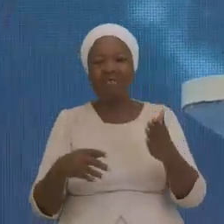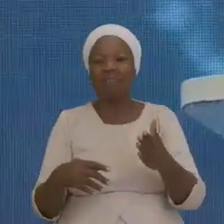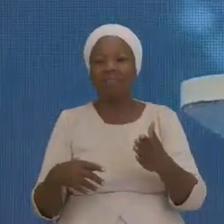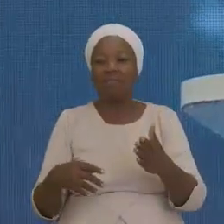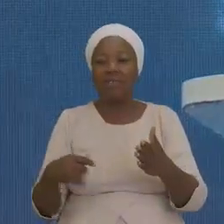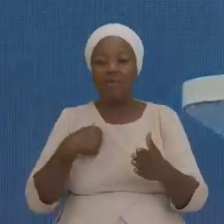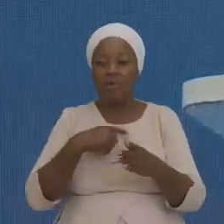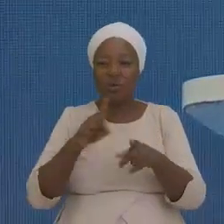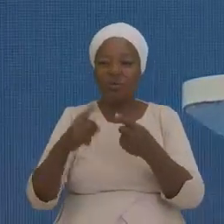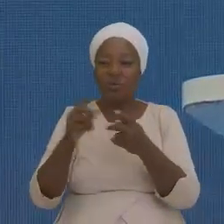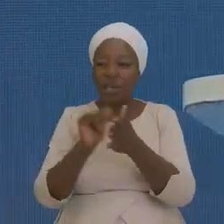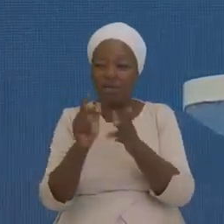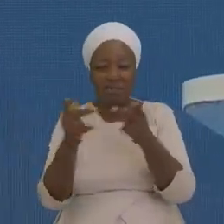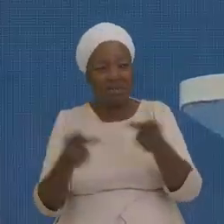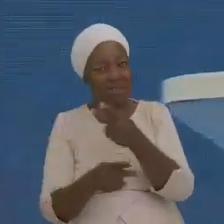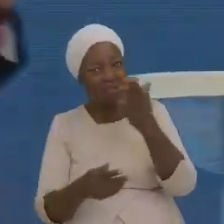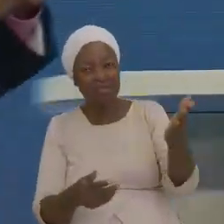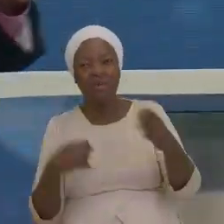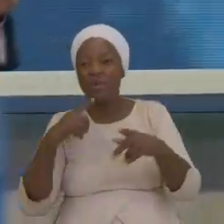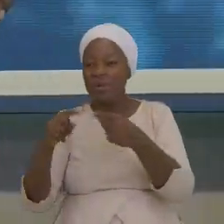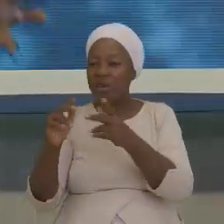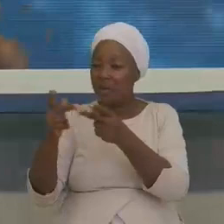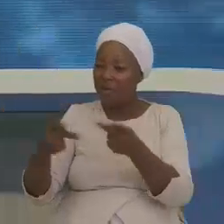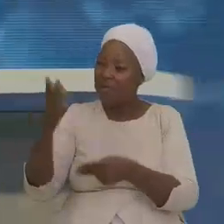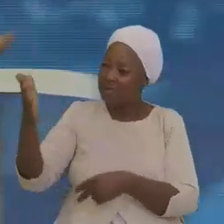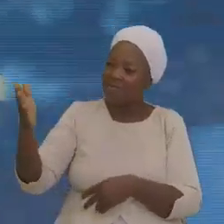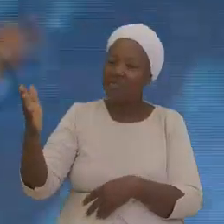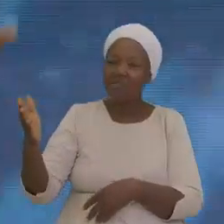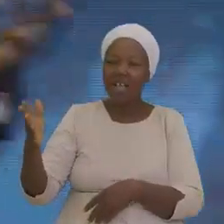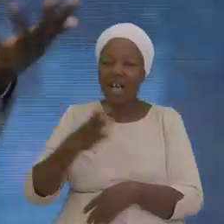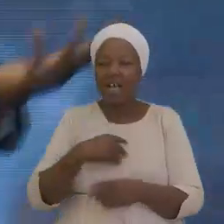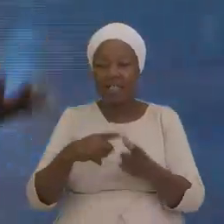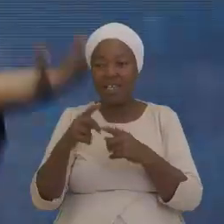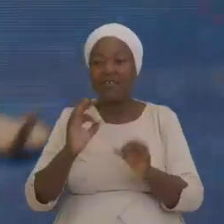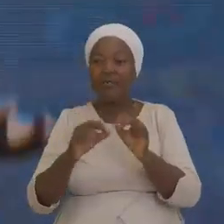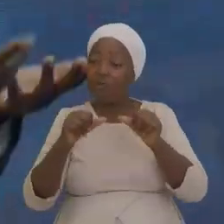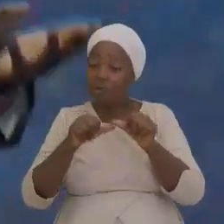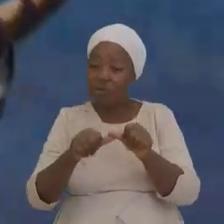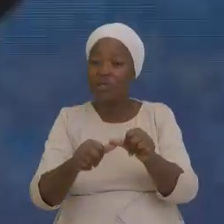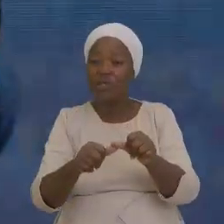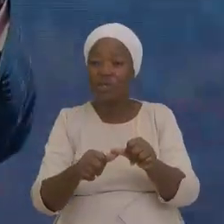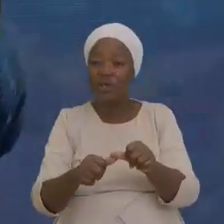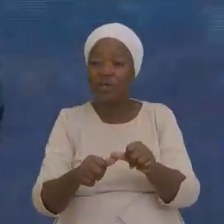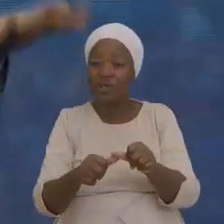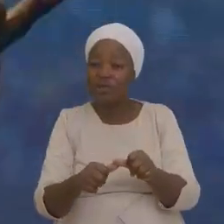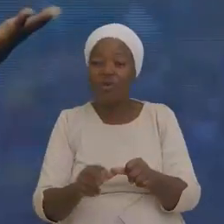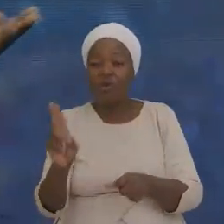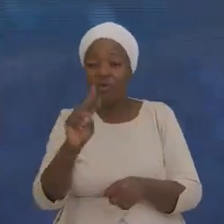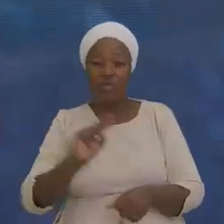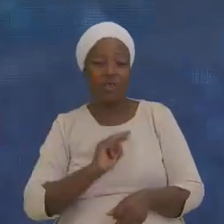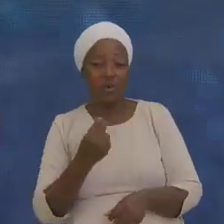We go to that place. We go to that place. And if you continue patronizing